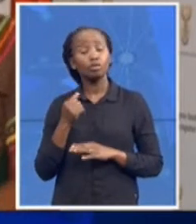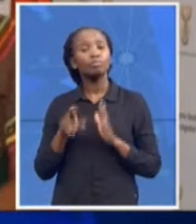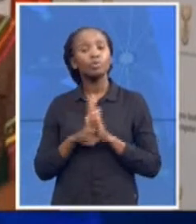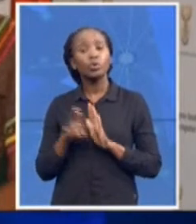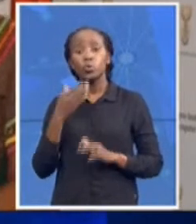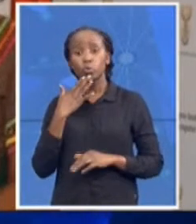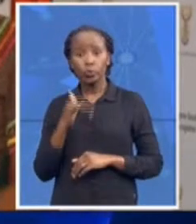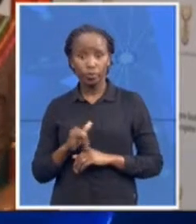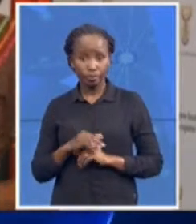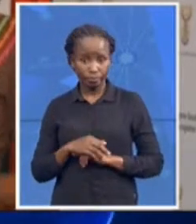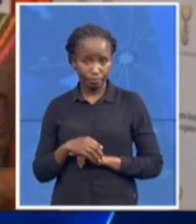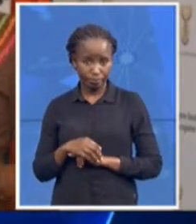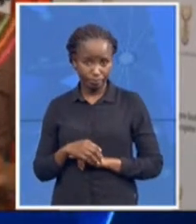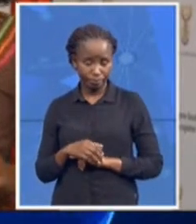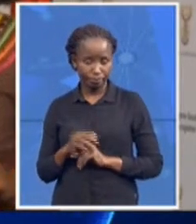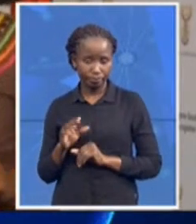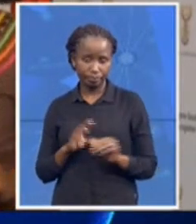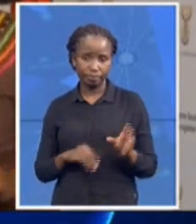ENTA.